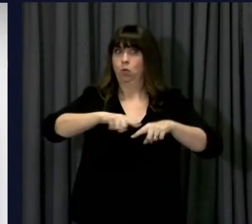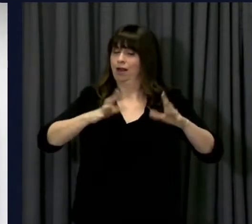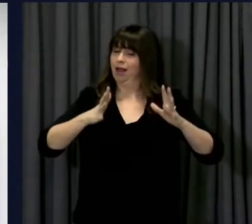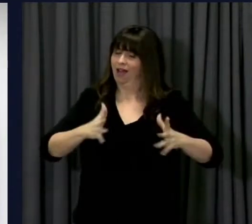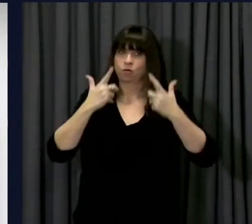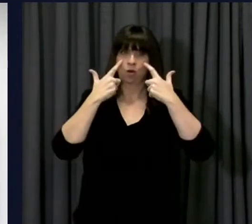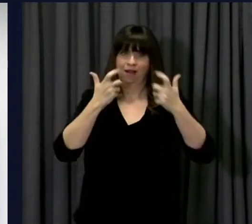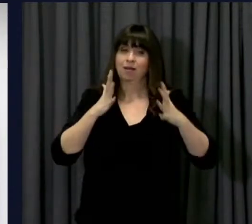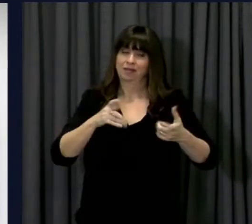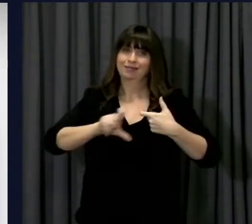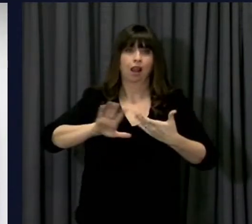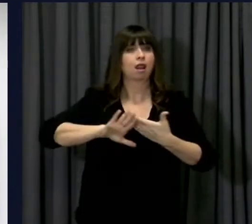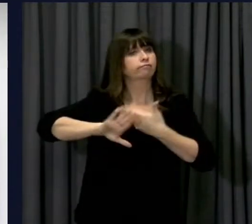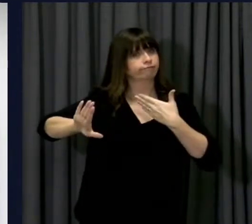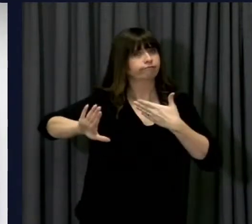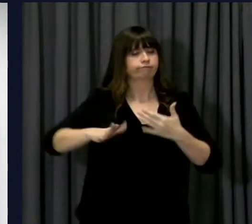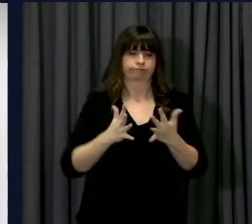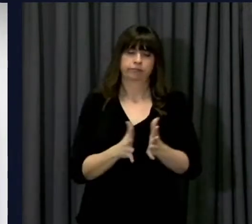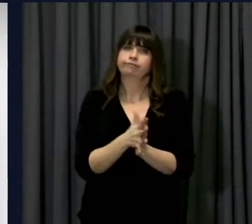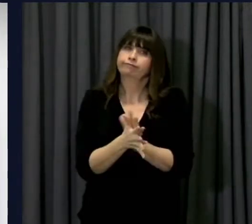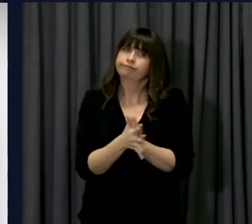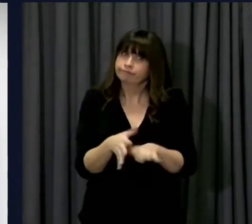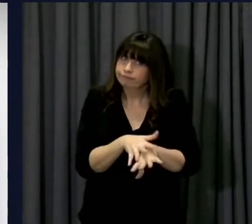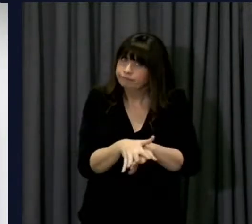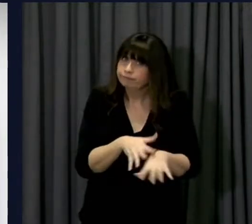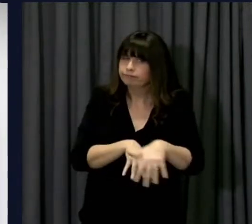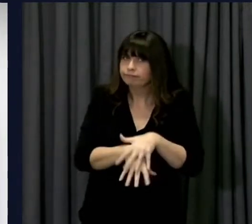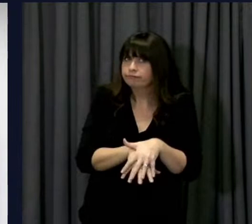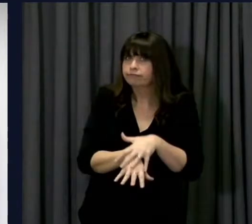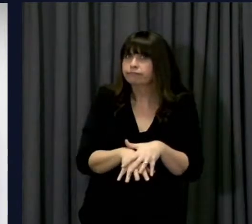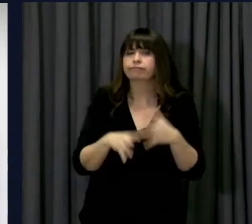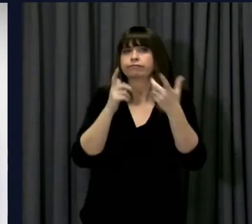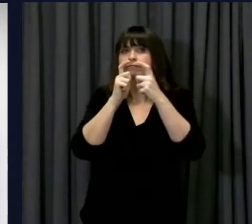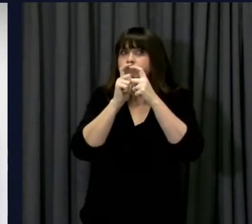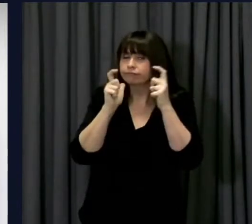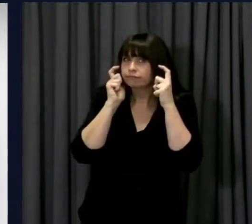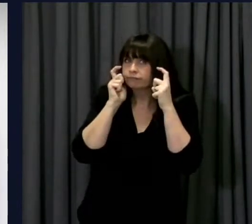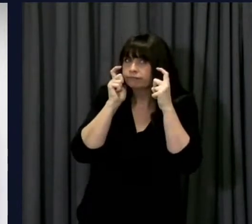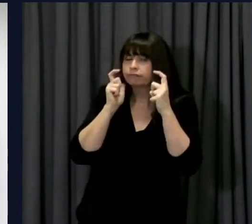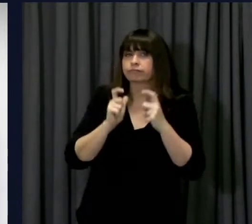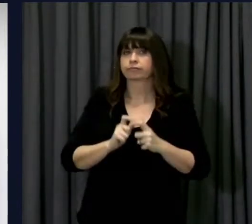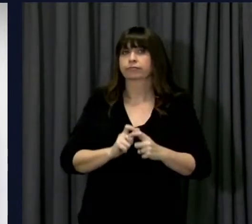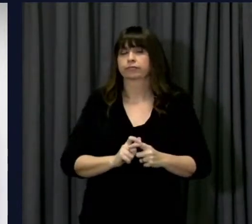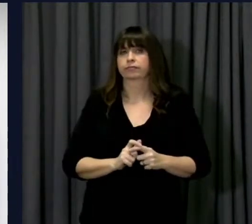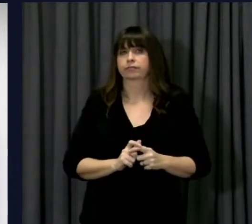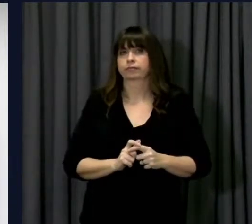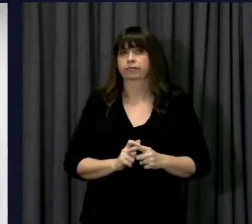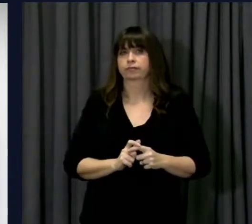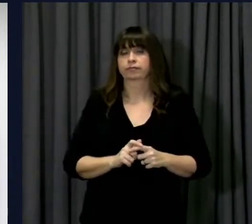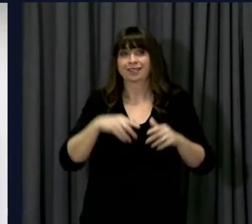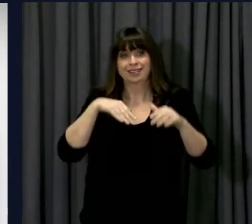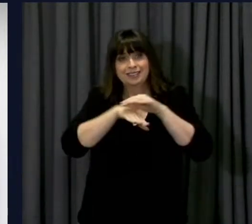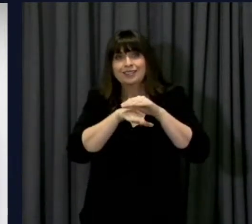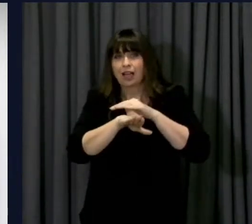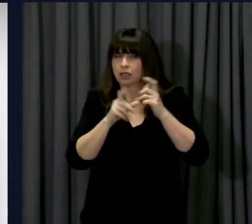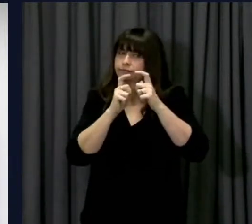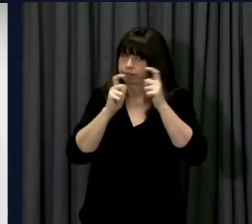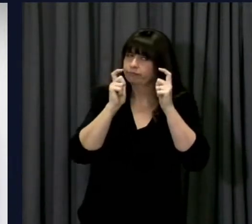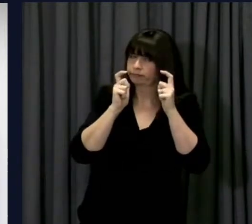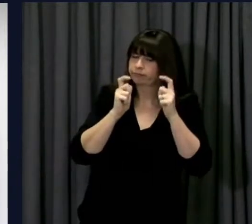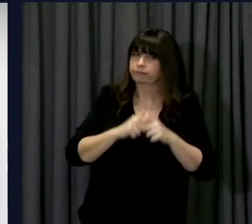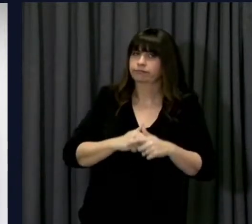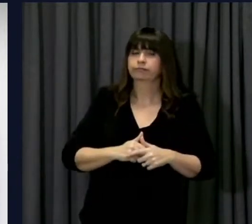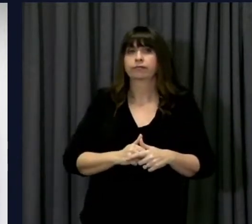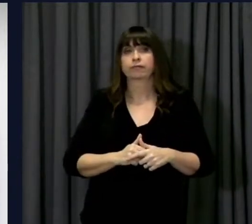from others, washing our hands regularly, wearing a face covering when we're in indoor public spaces,